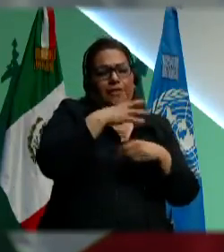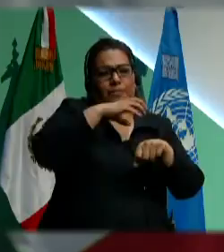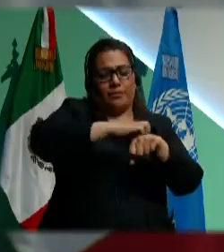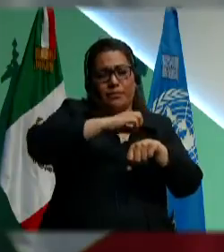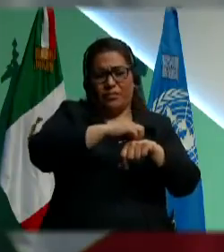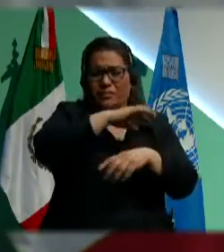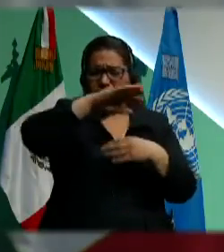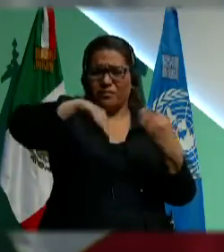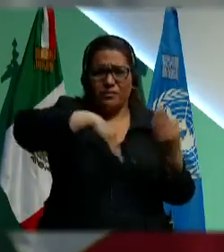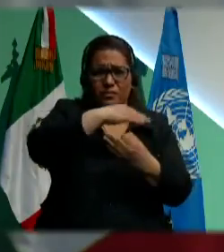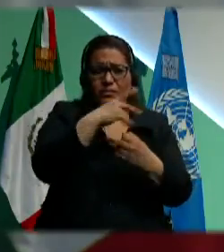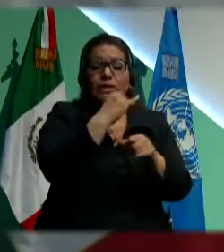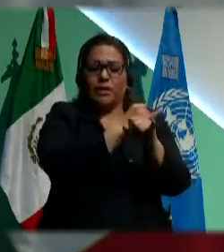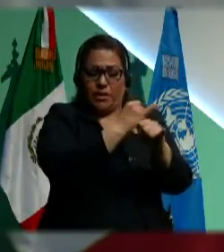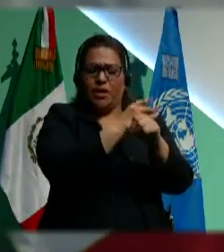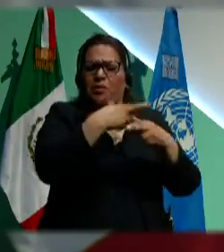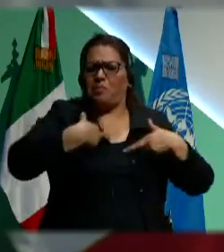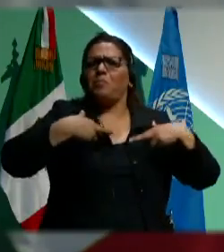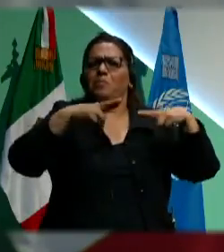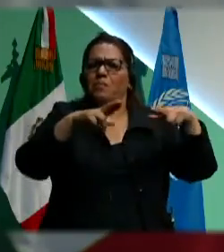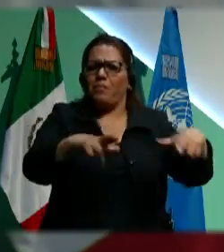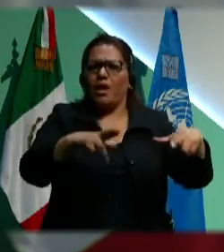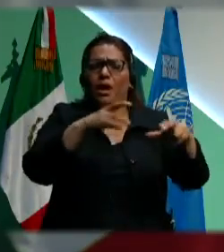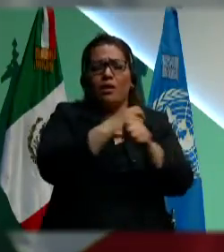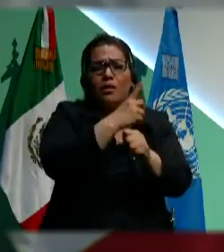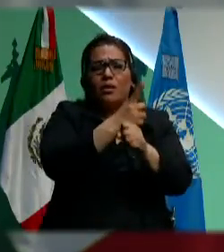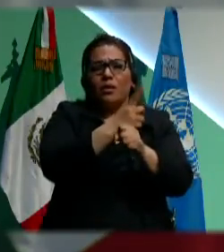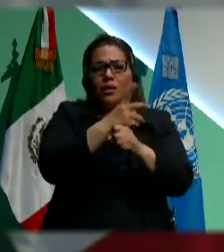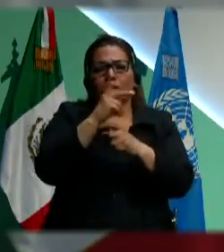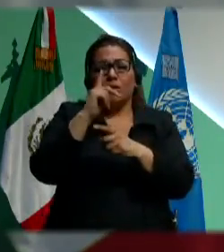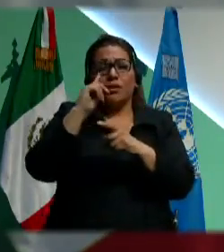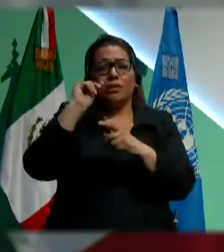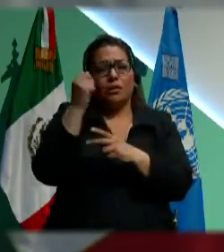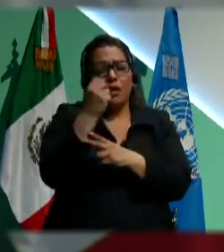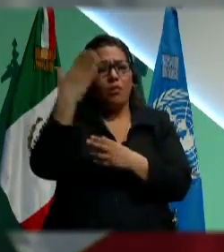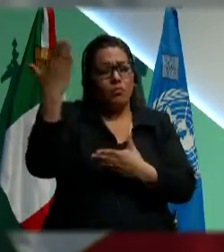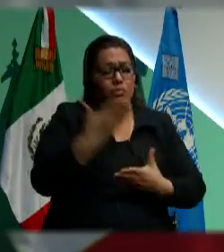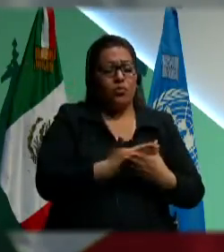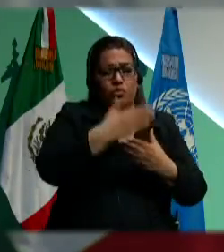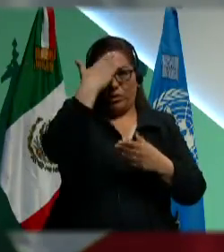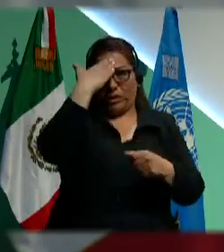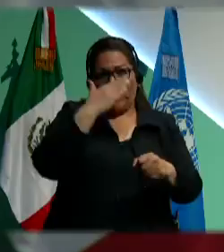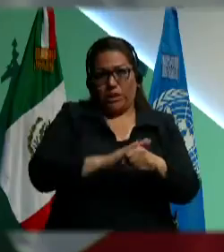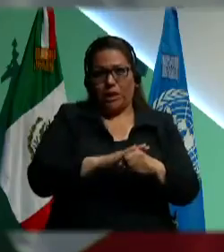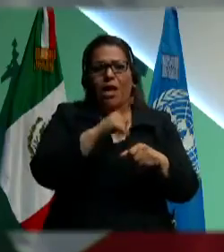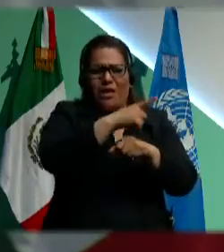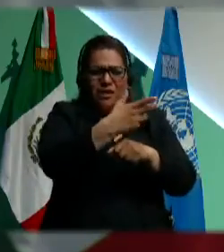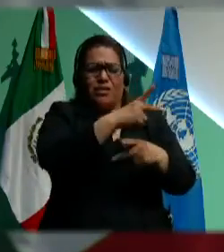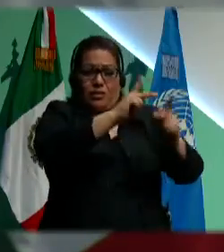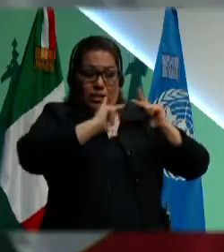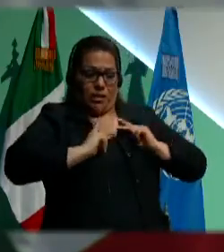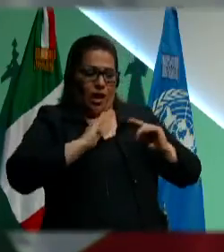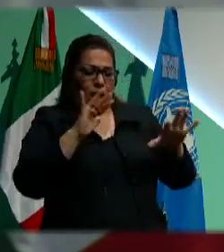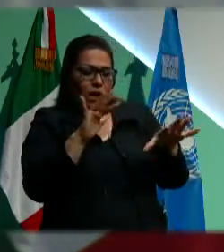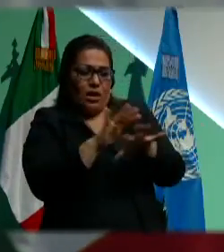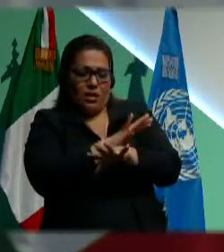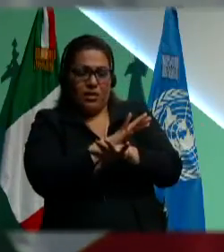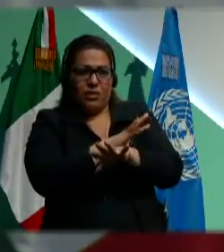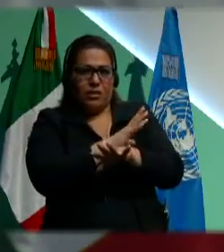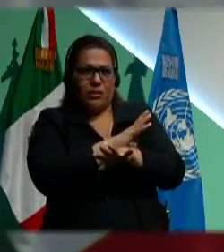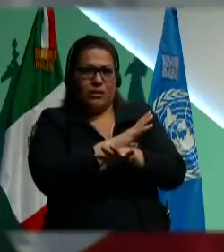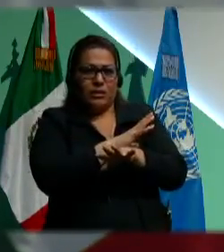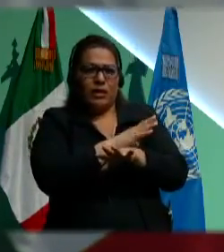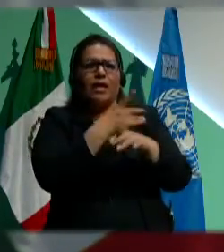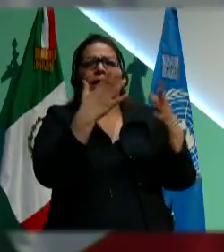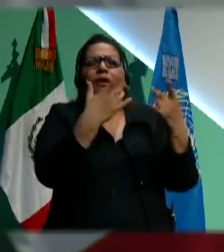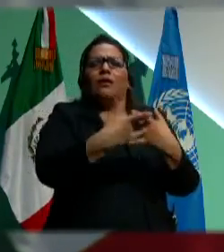build a technology of memory that can radically change the power structures of society. The history of every civilization is